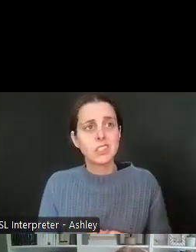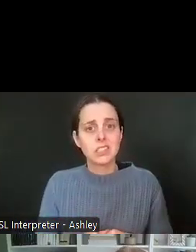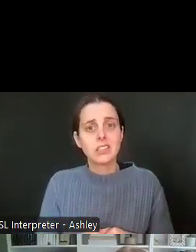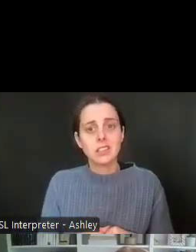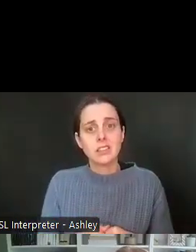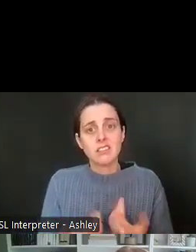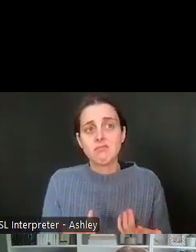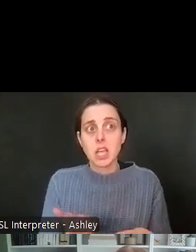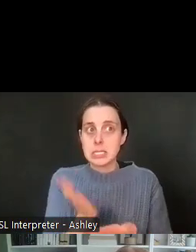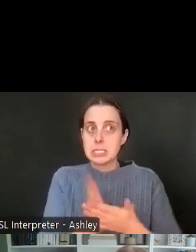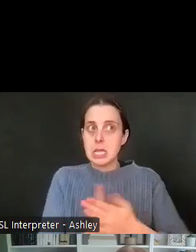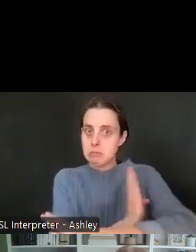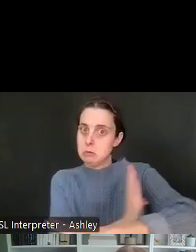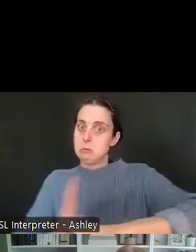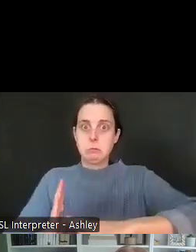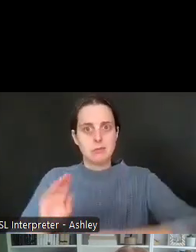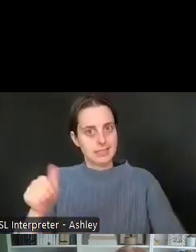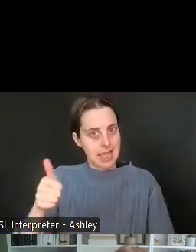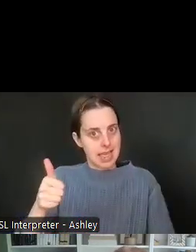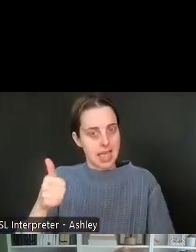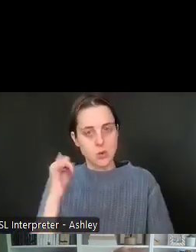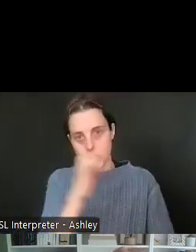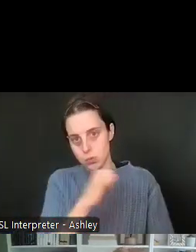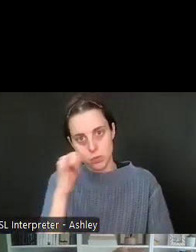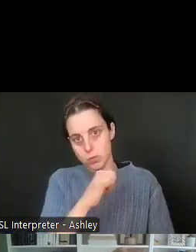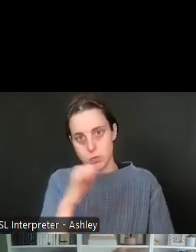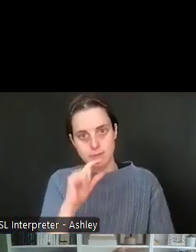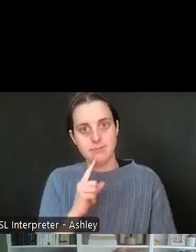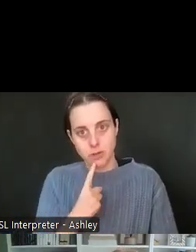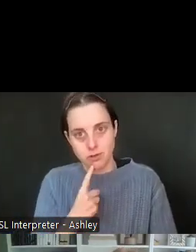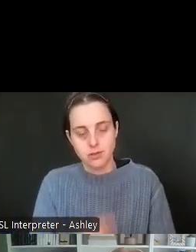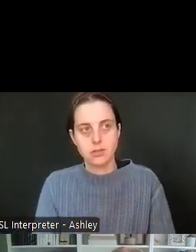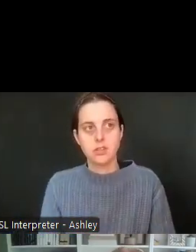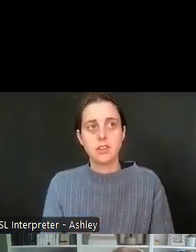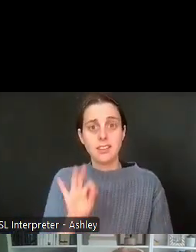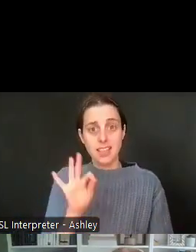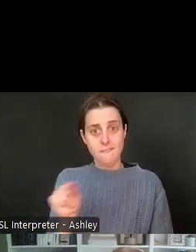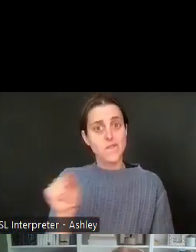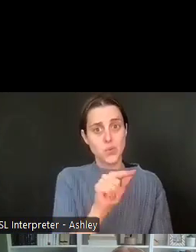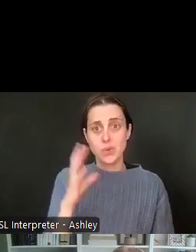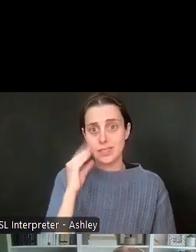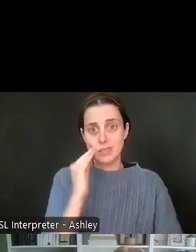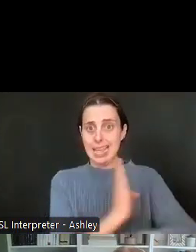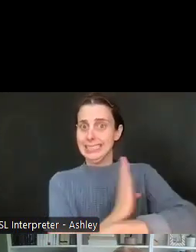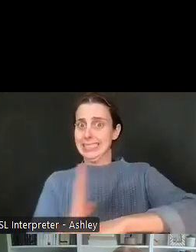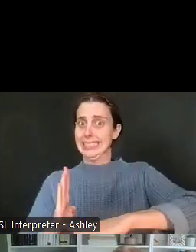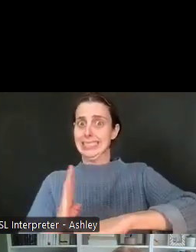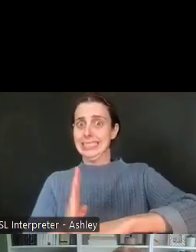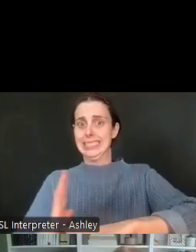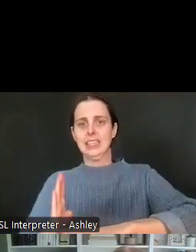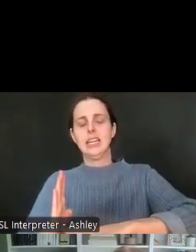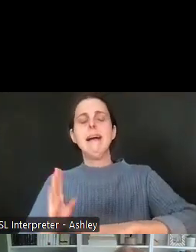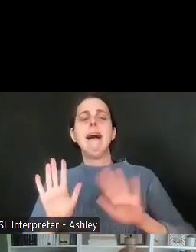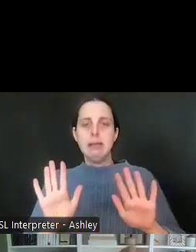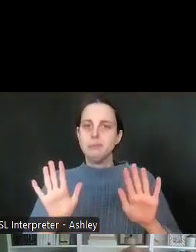in as a 10. And those of you who are at the higher end of the scale, what I would share is